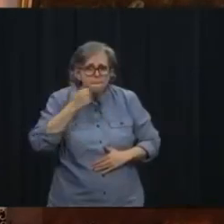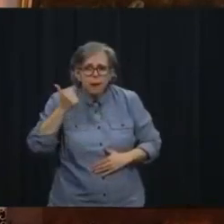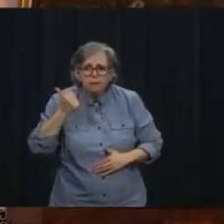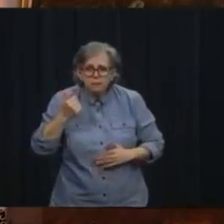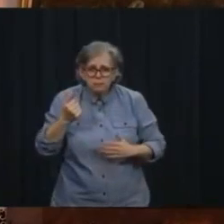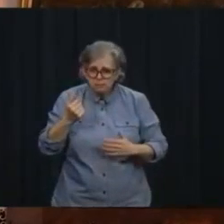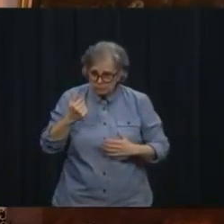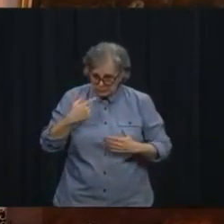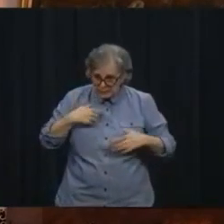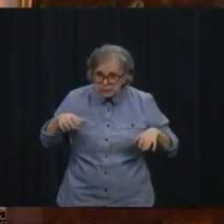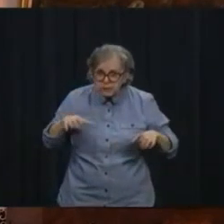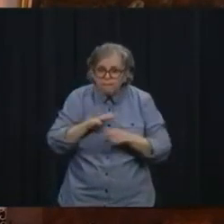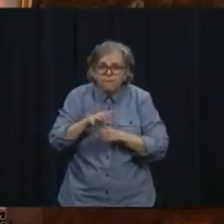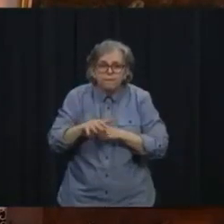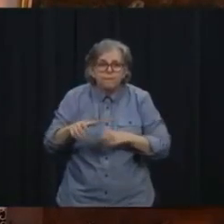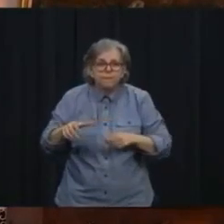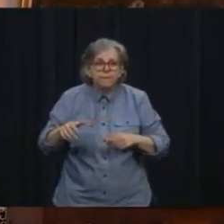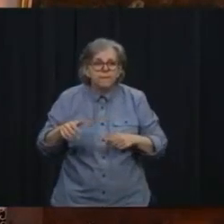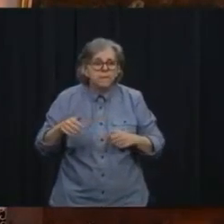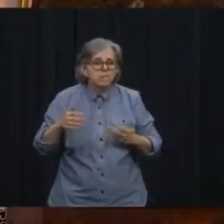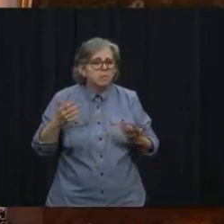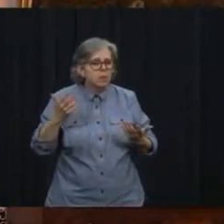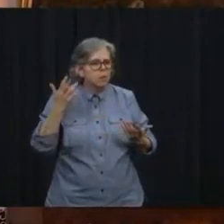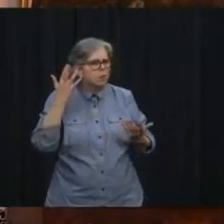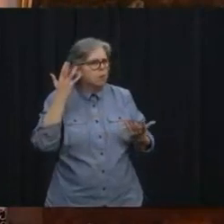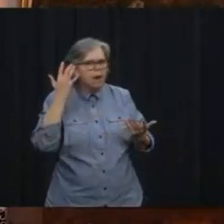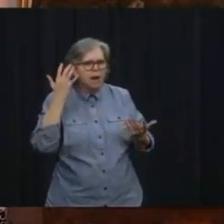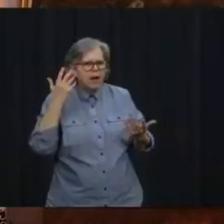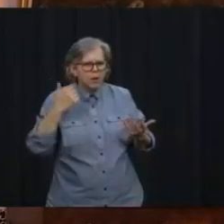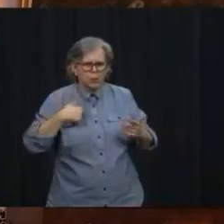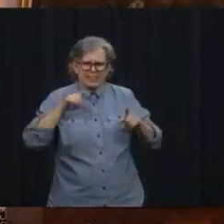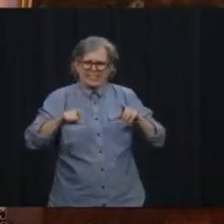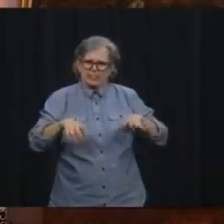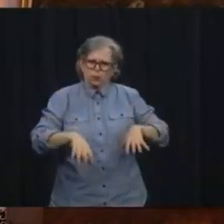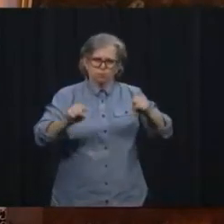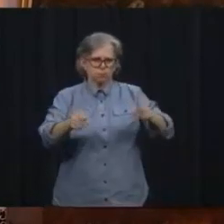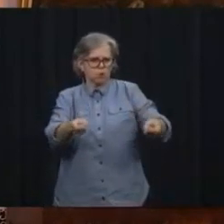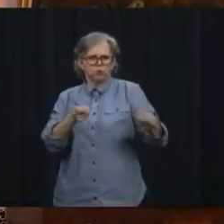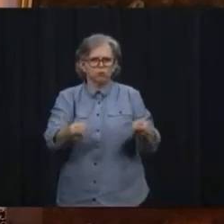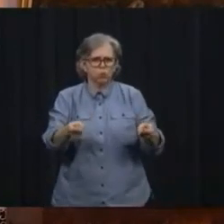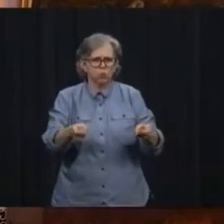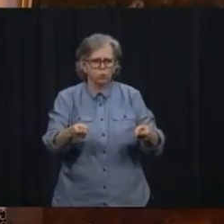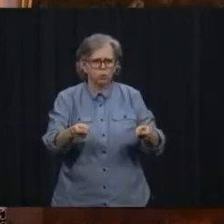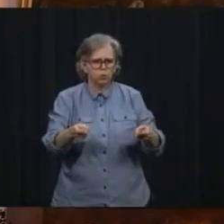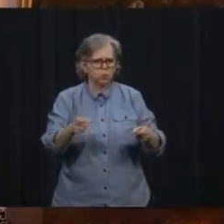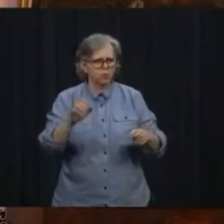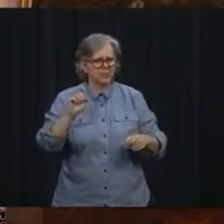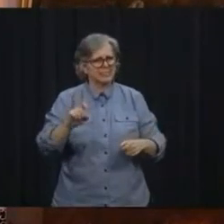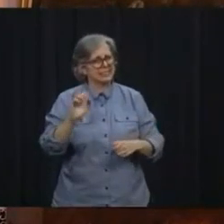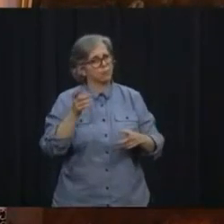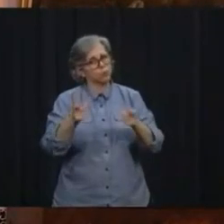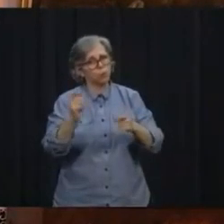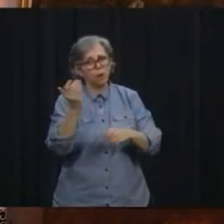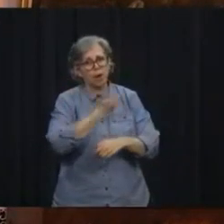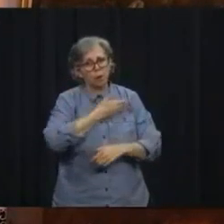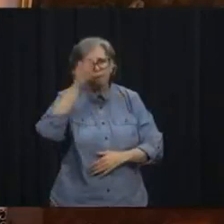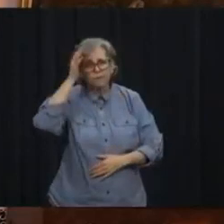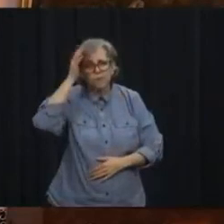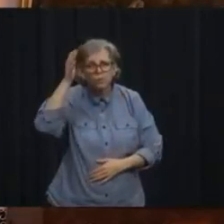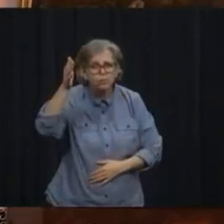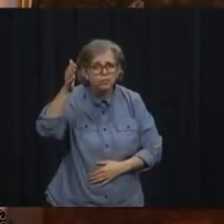We have to assume that. And so I would just ask you, as I ask myself every night, have I done